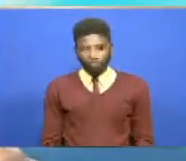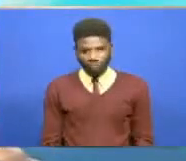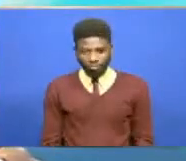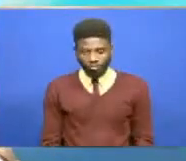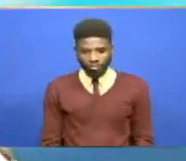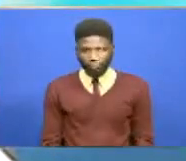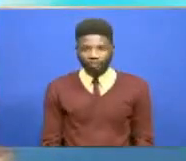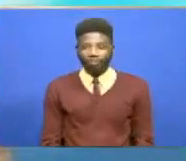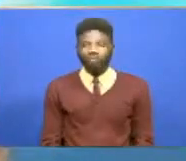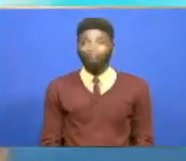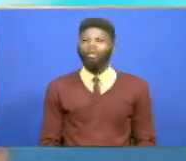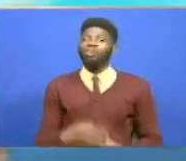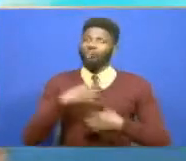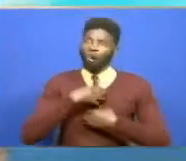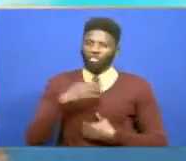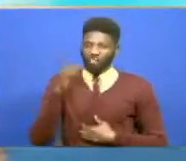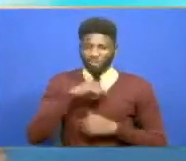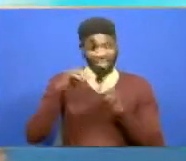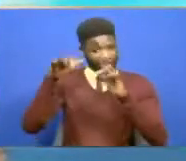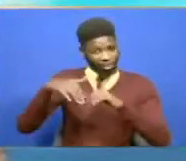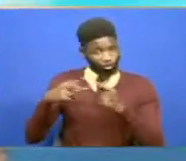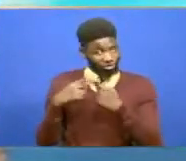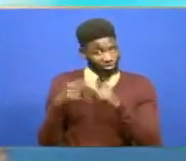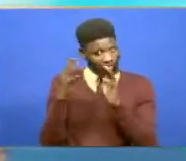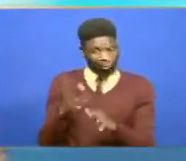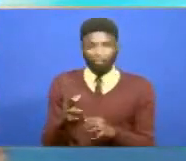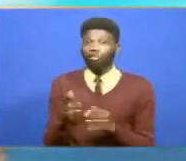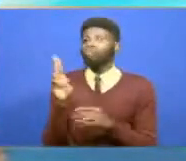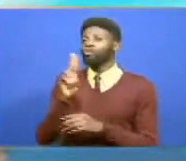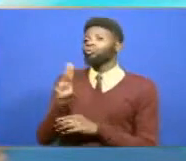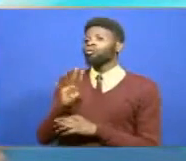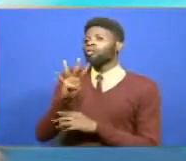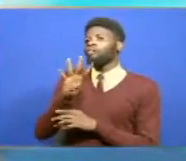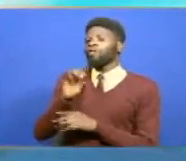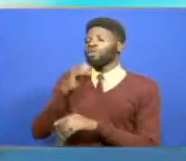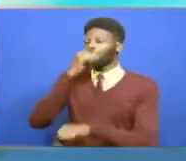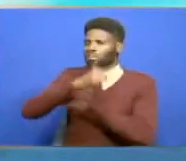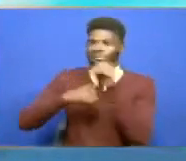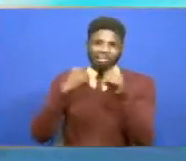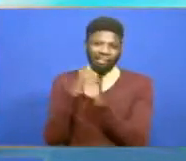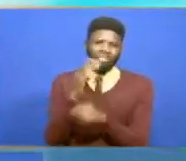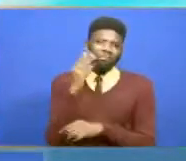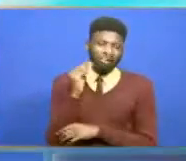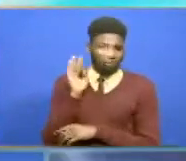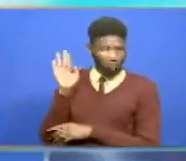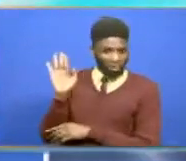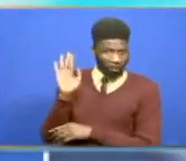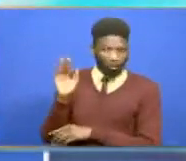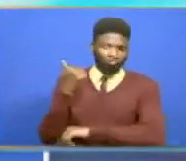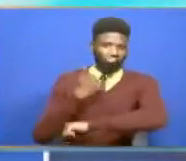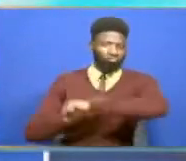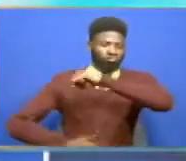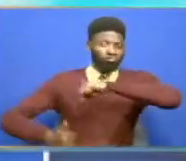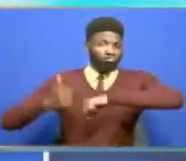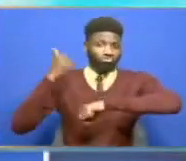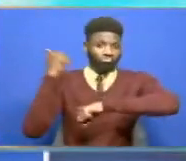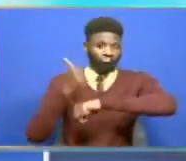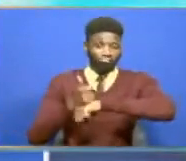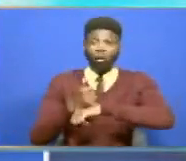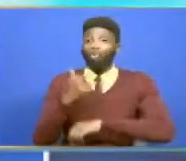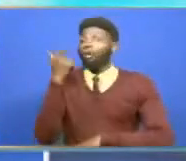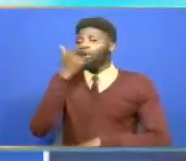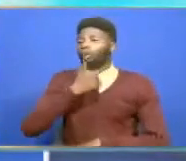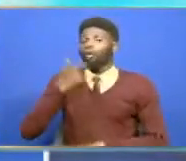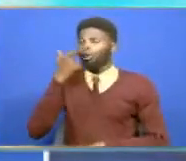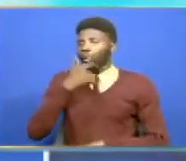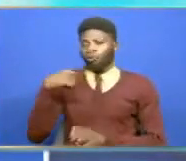A retired agricultural engineer has taken advantage of the 40-year experience in the trade to set up an edible oil refinery at